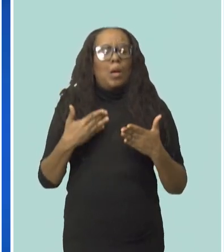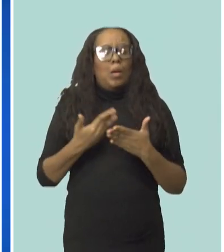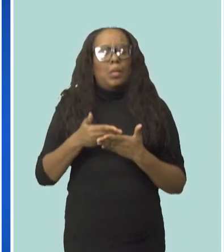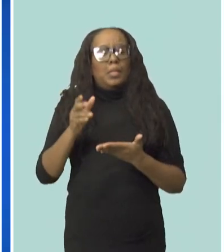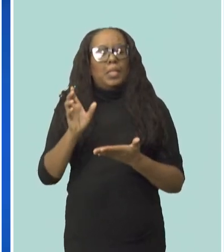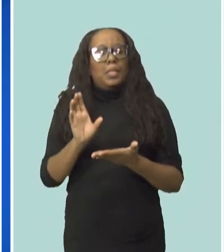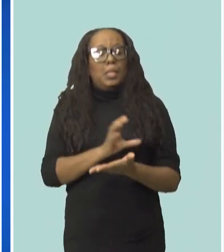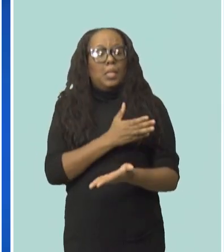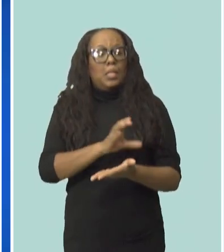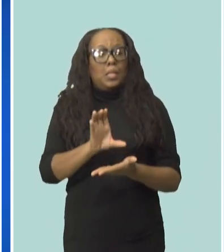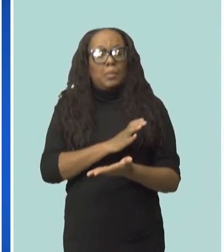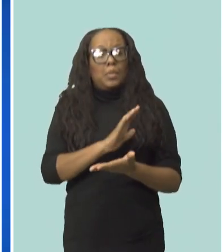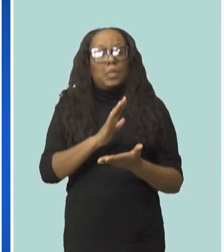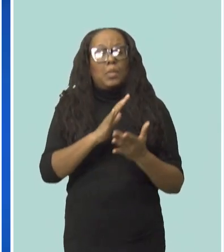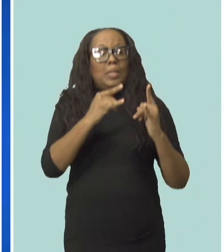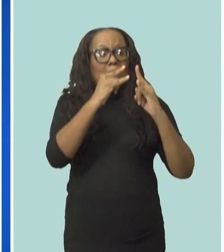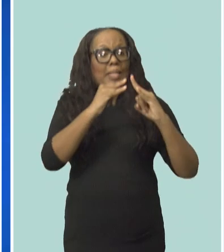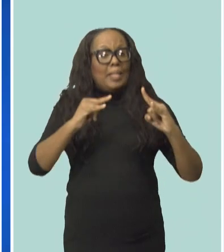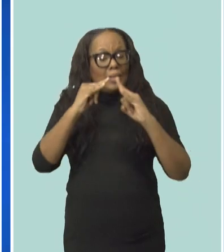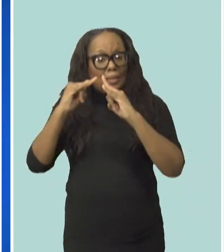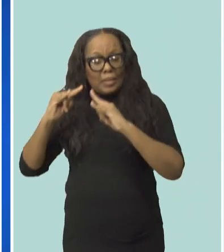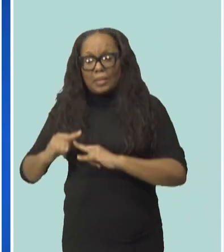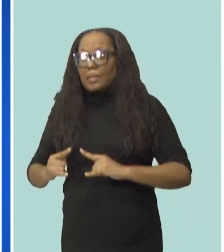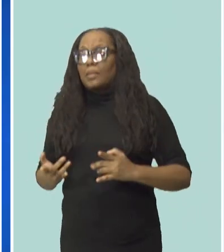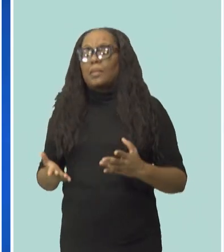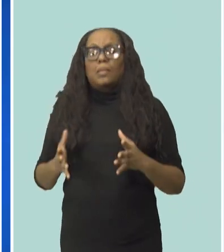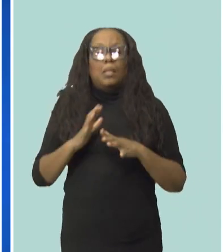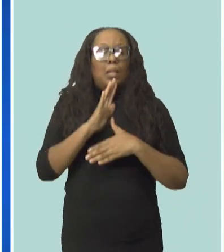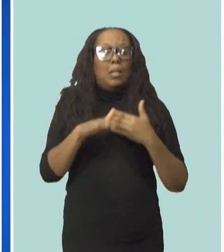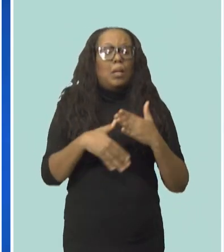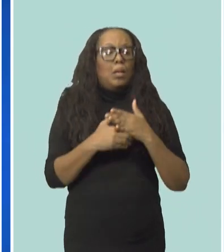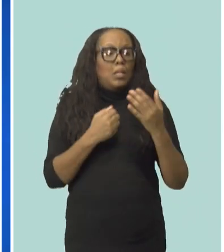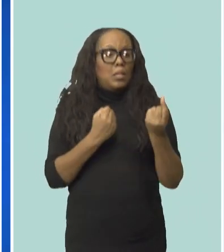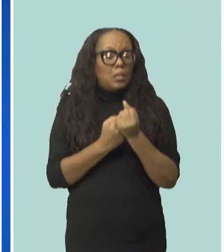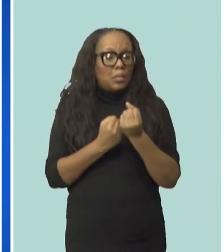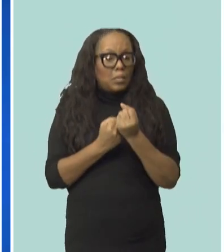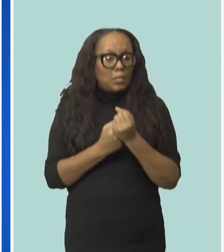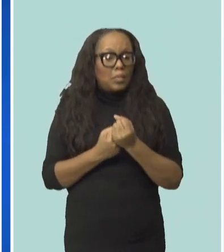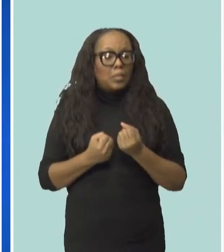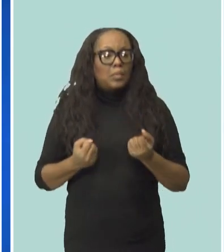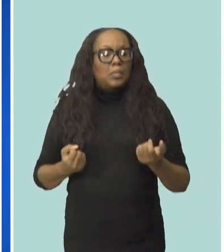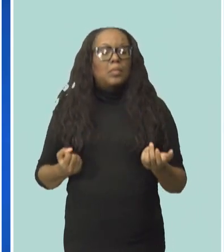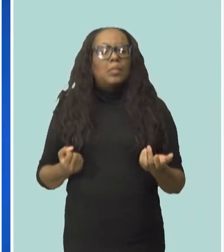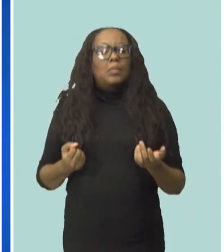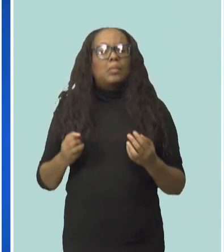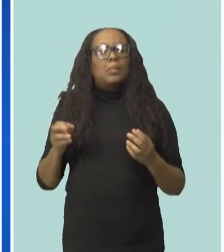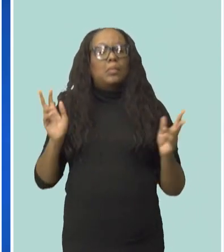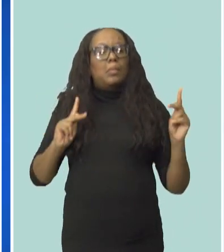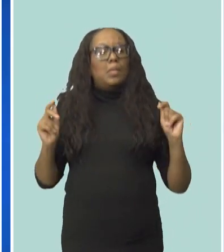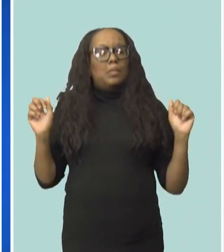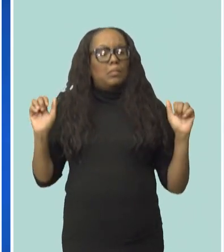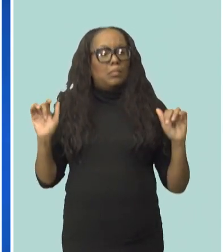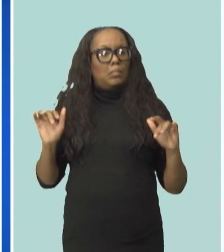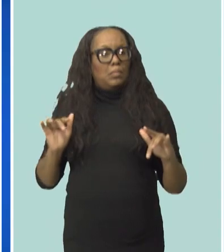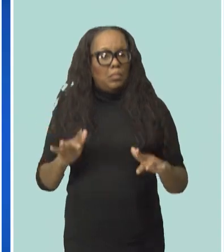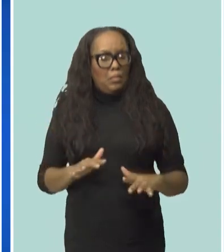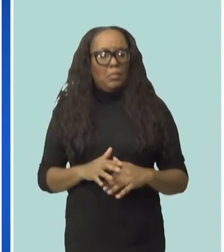Calypsonians, the tremendous support that was shown by Barbadians as they came out in their numbers.